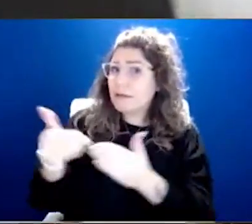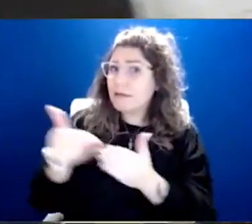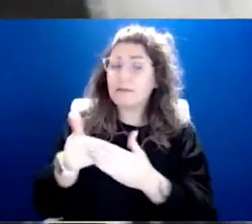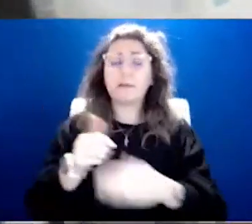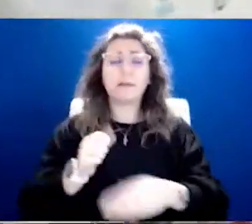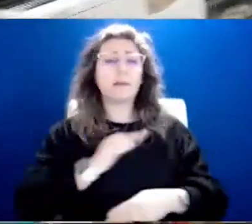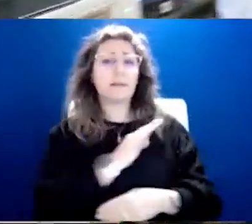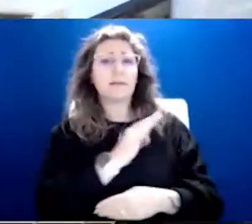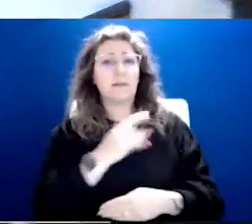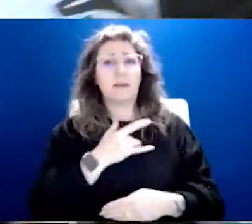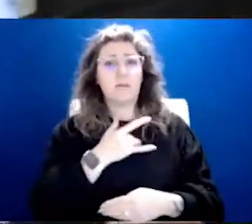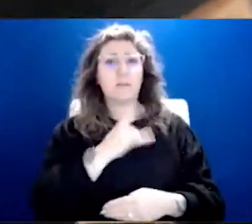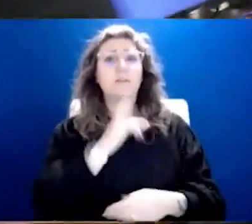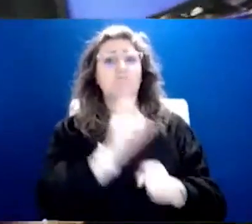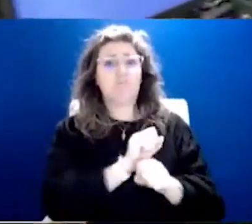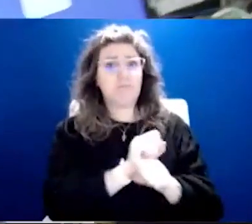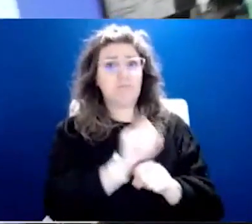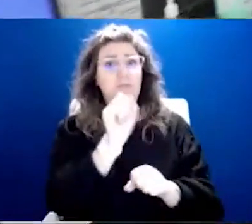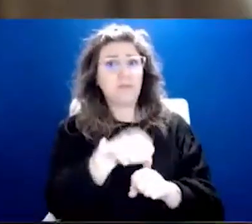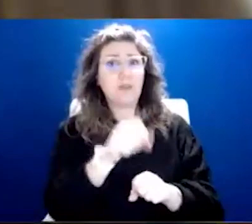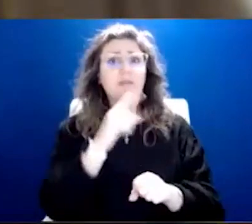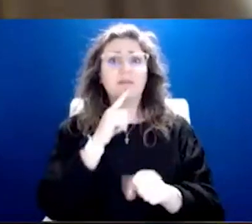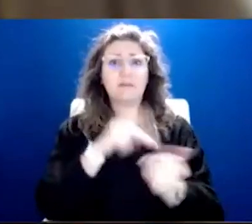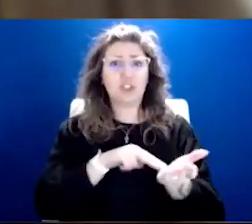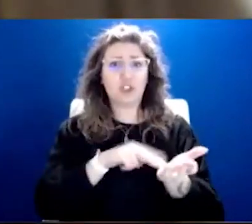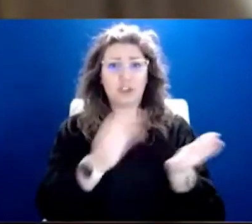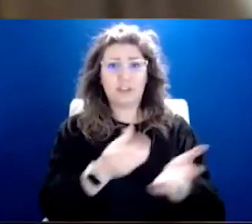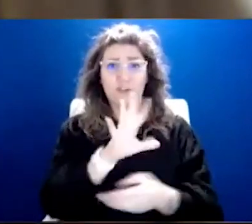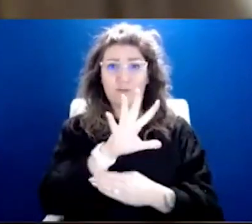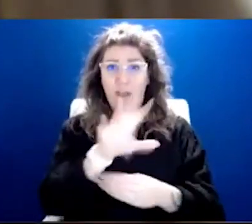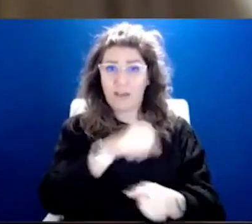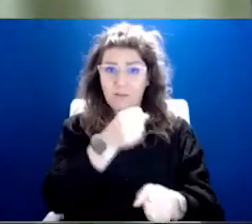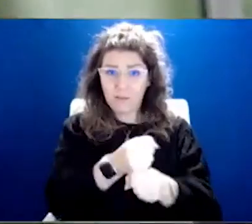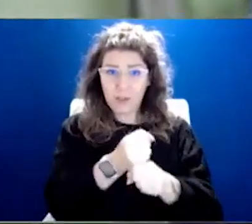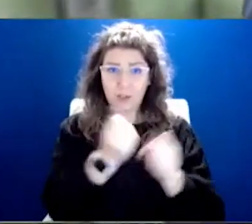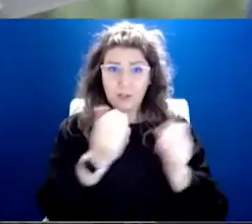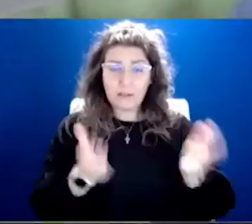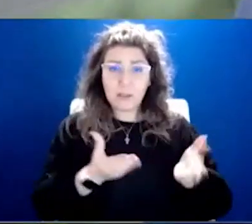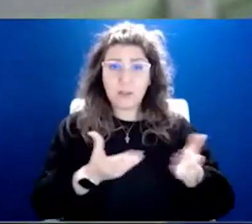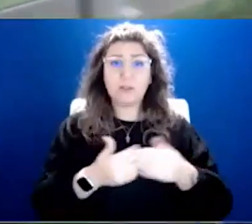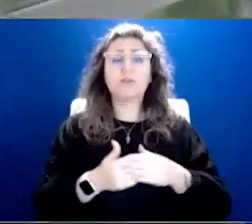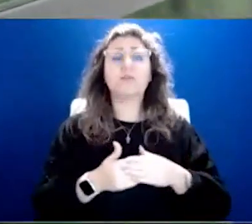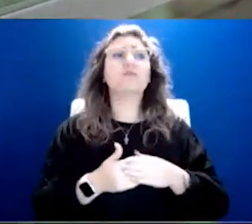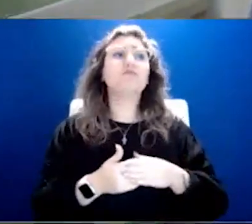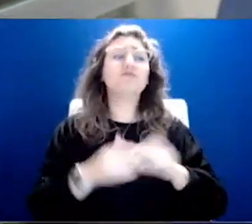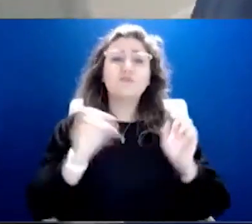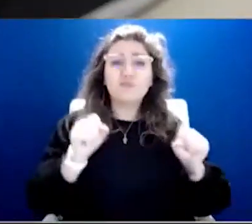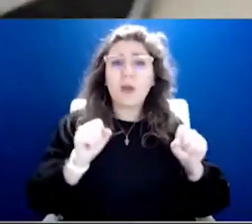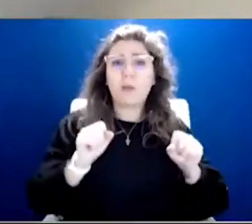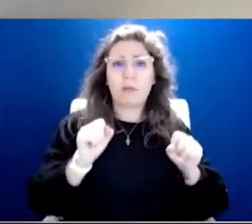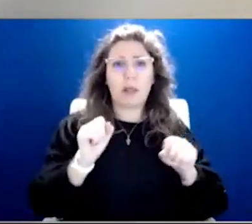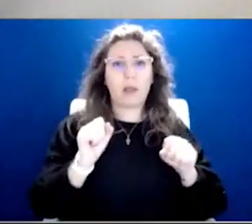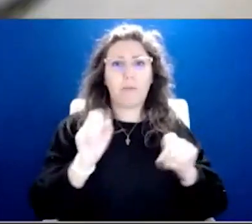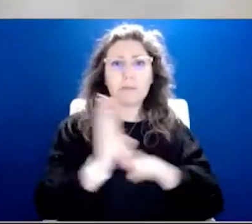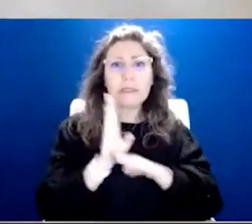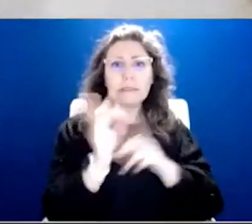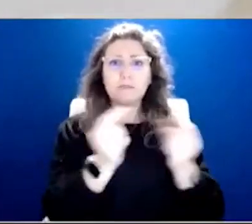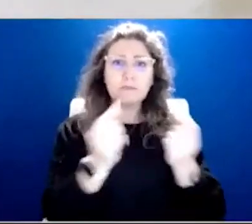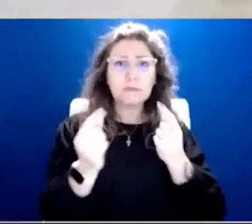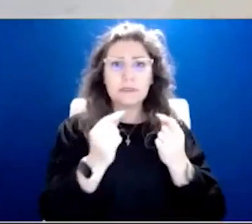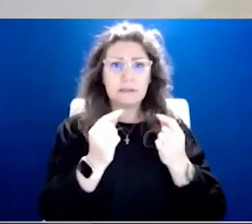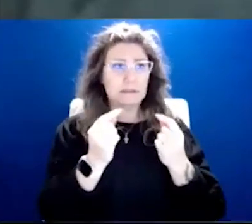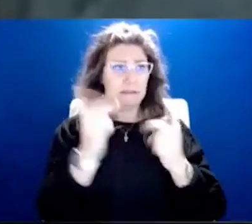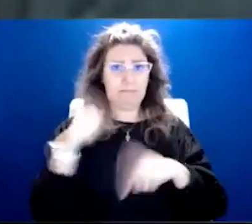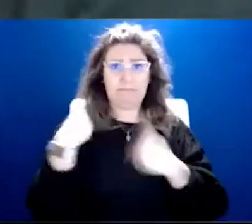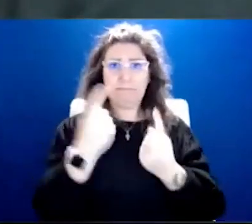sure. I've been a nurse down here for 5 years, and we are probably the busiest that I've ever seen us. So if patients are here